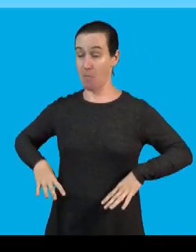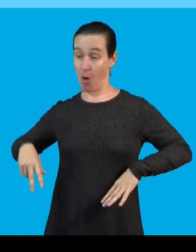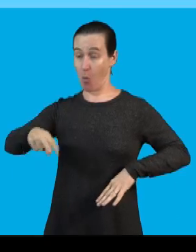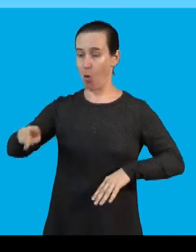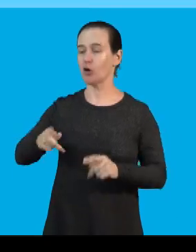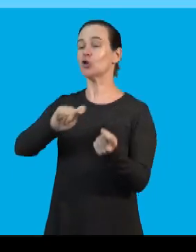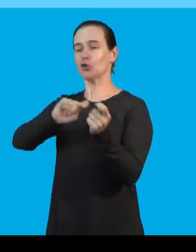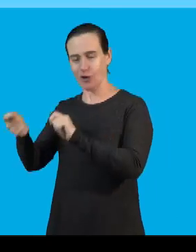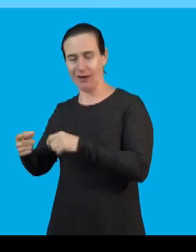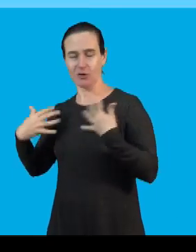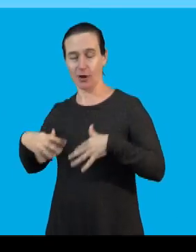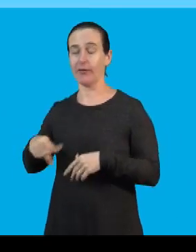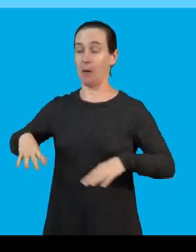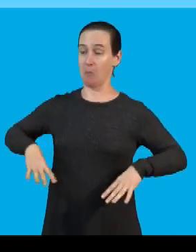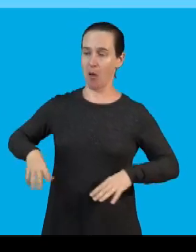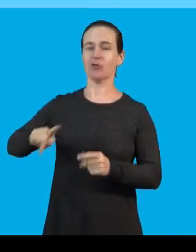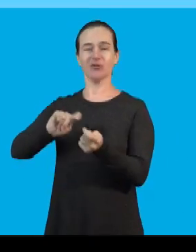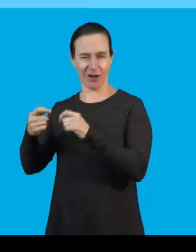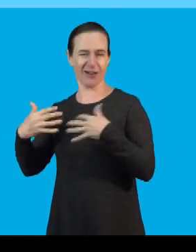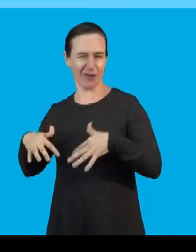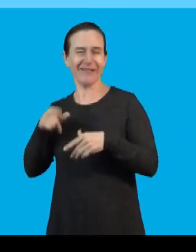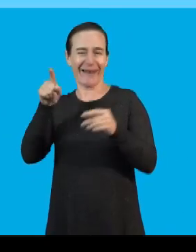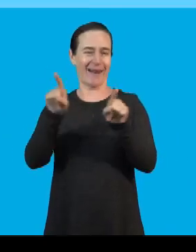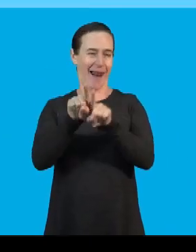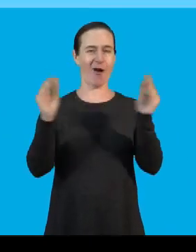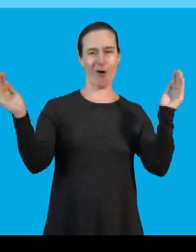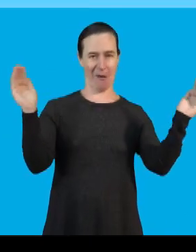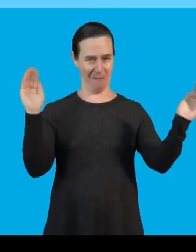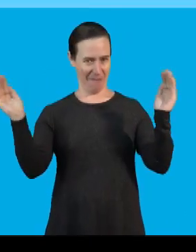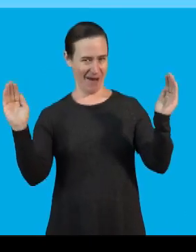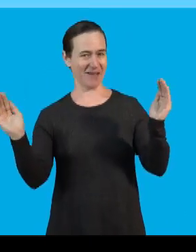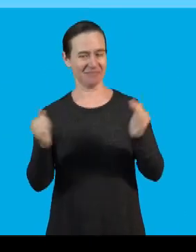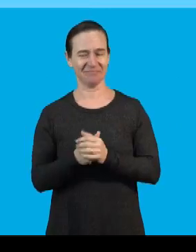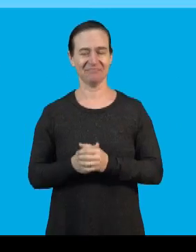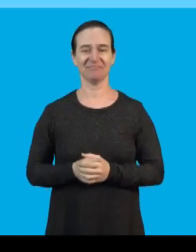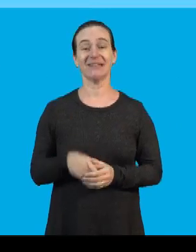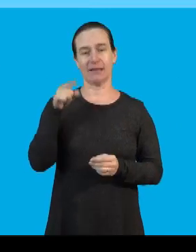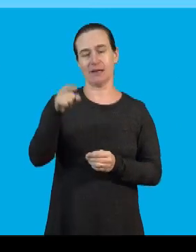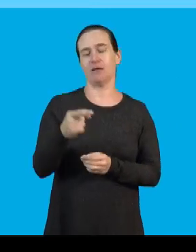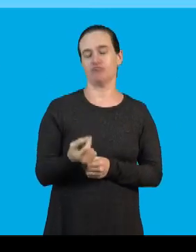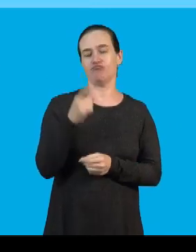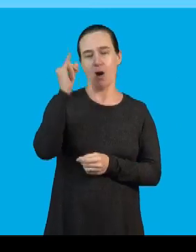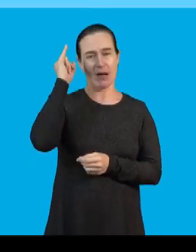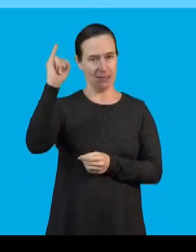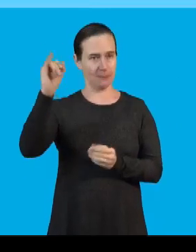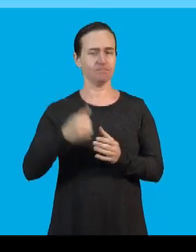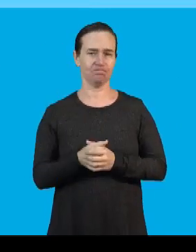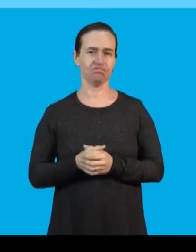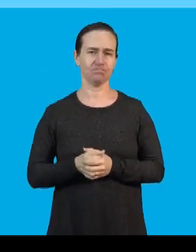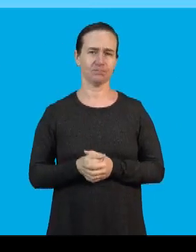the text identifies it right there, all right? So that is the main idea that's being focused